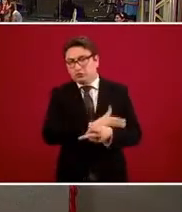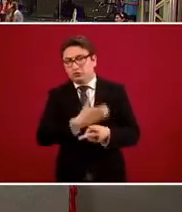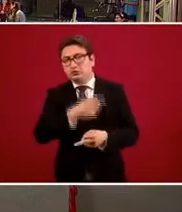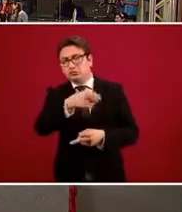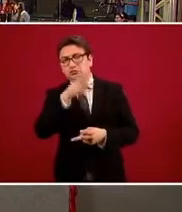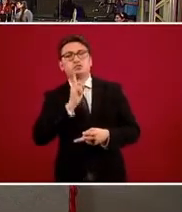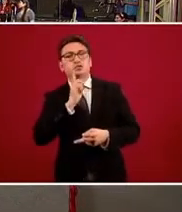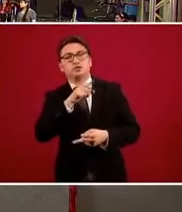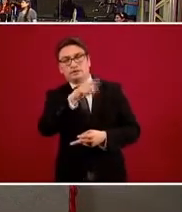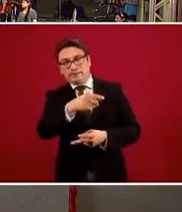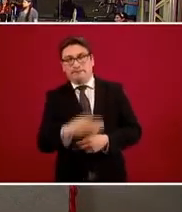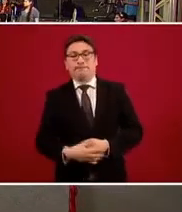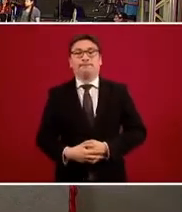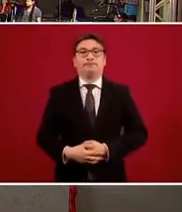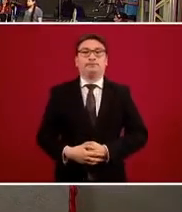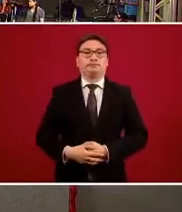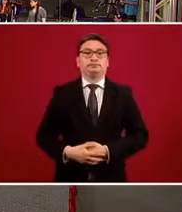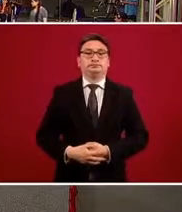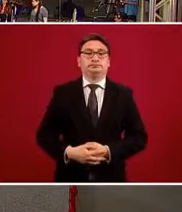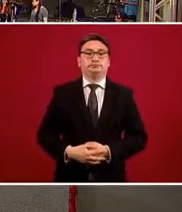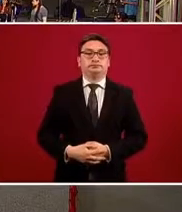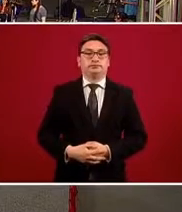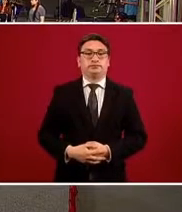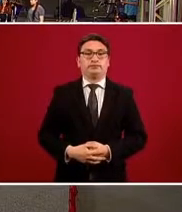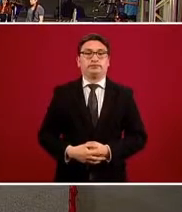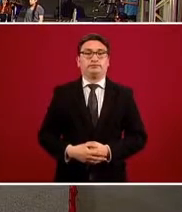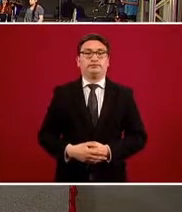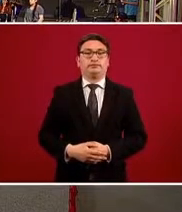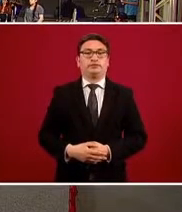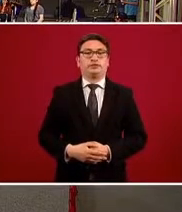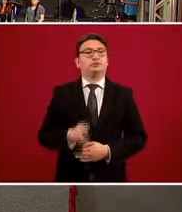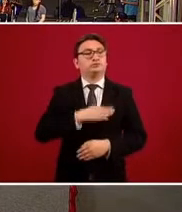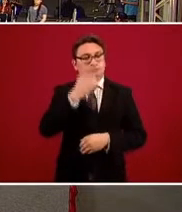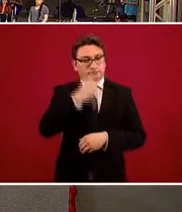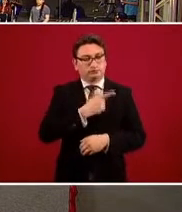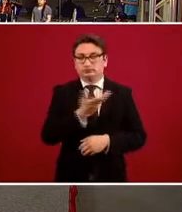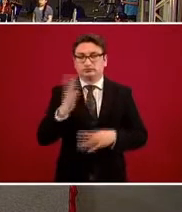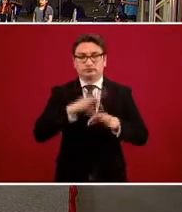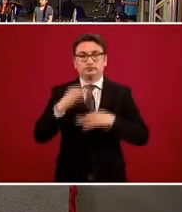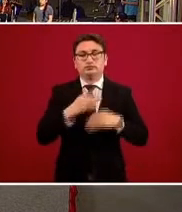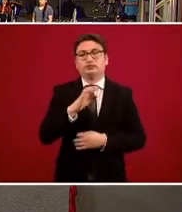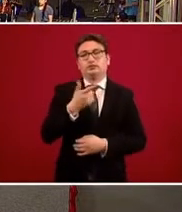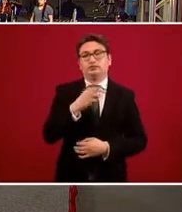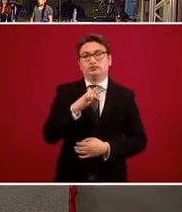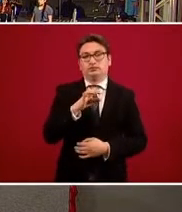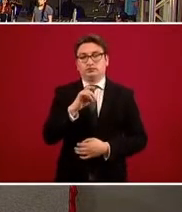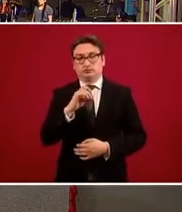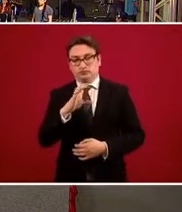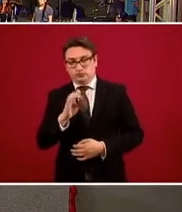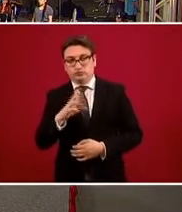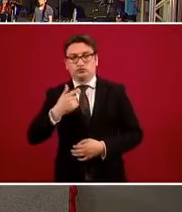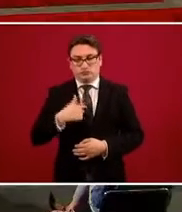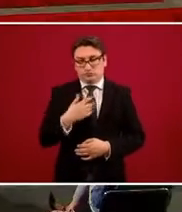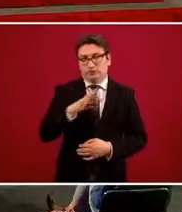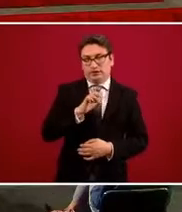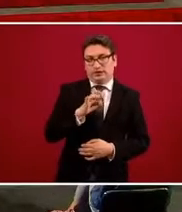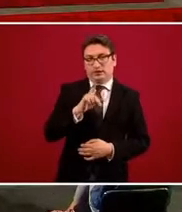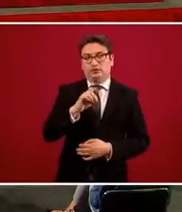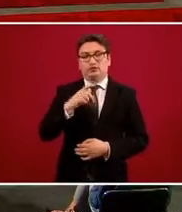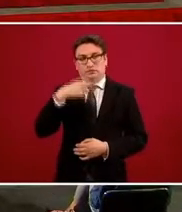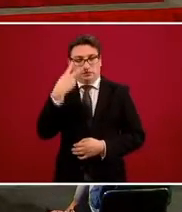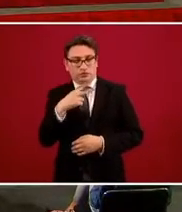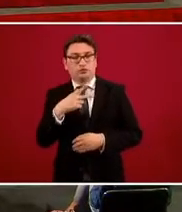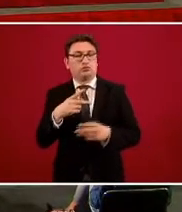Right, one more question. Buenas noches a todos. Soy Gerardo Suárez, reportero en El Heraldo de México. Good evening, everyone.